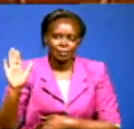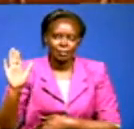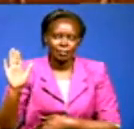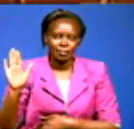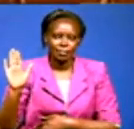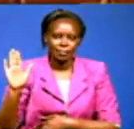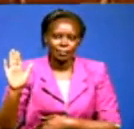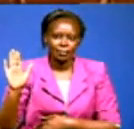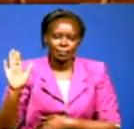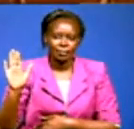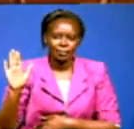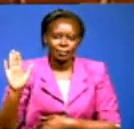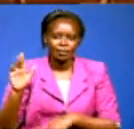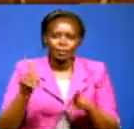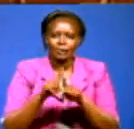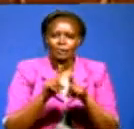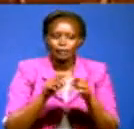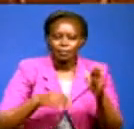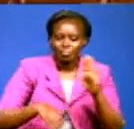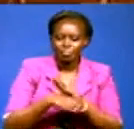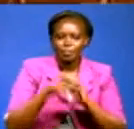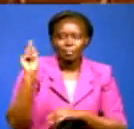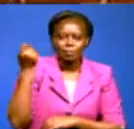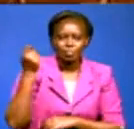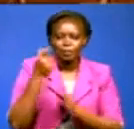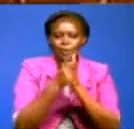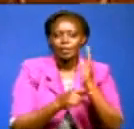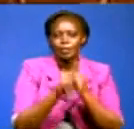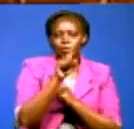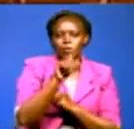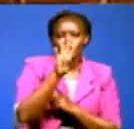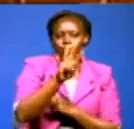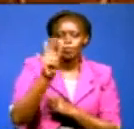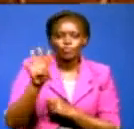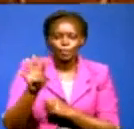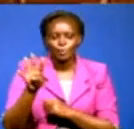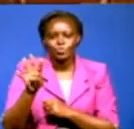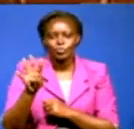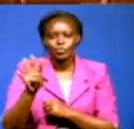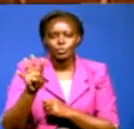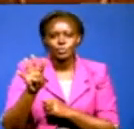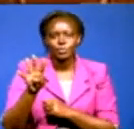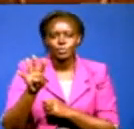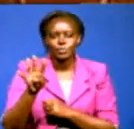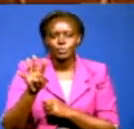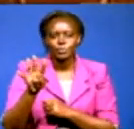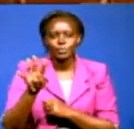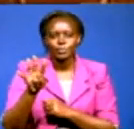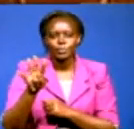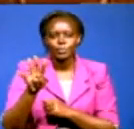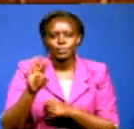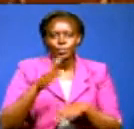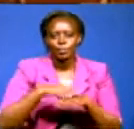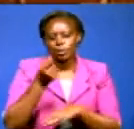If you look at it, and even when you look at the impeachment of the president under Article 144 on grounds of medical, on medical